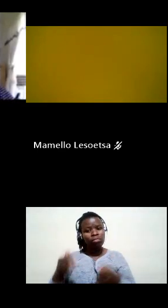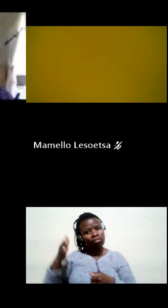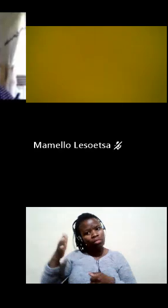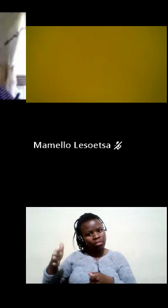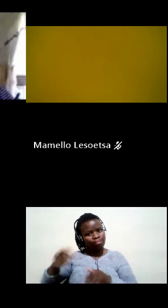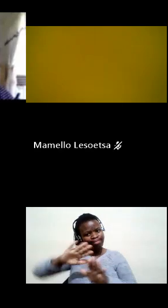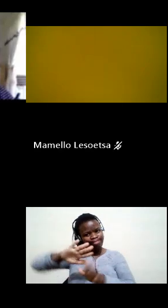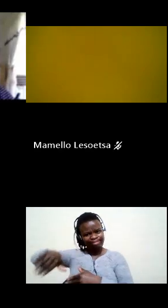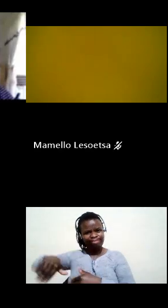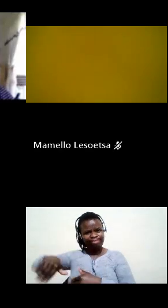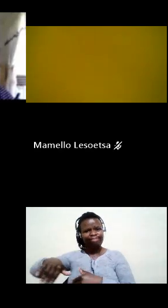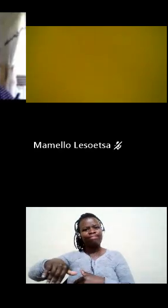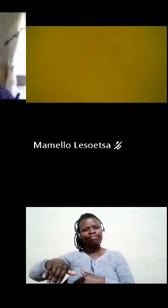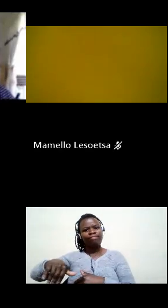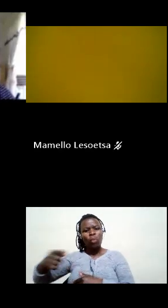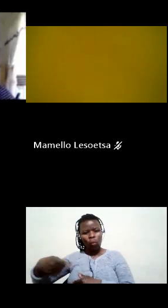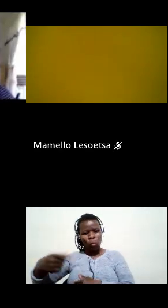experience. Unfortunately,